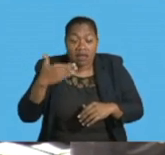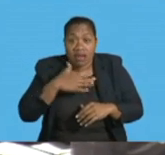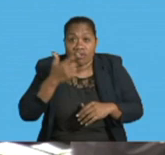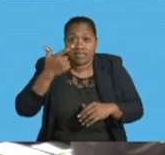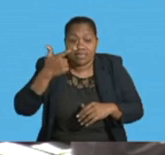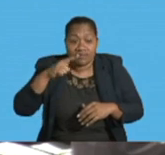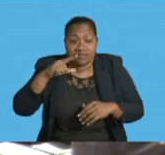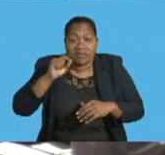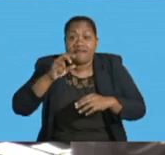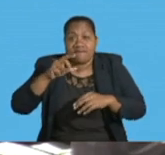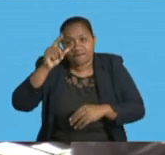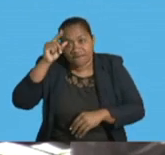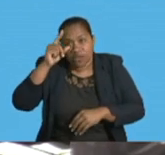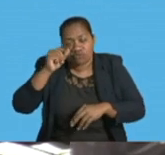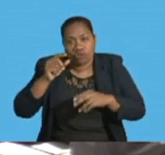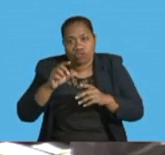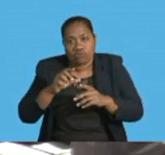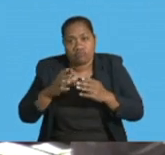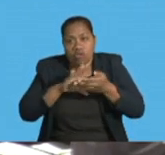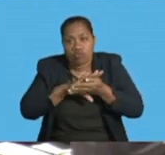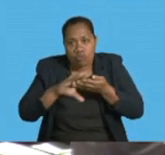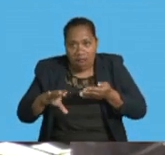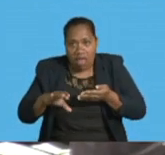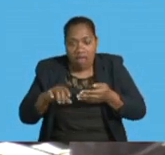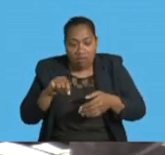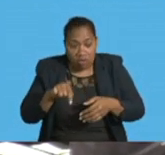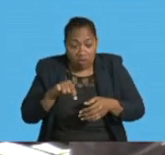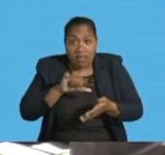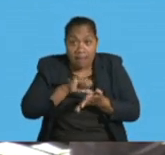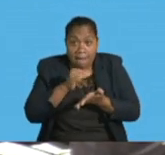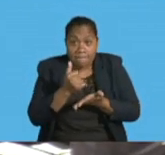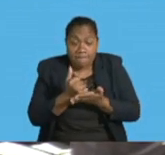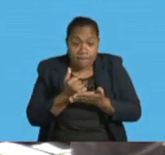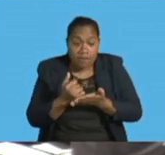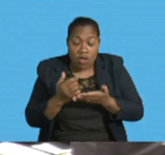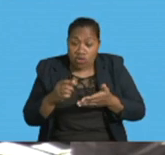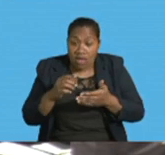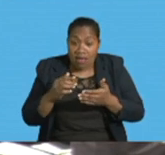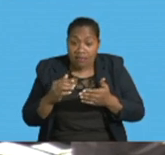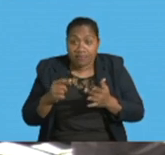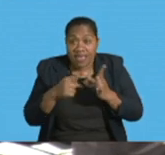847,970 Fijian dollars. Of this amount, ITTO's contribution is